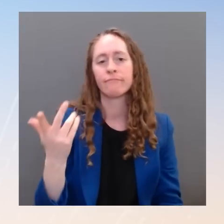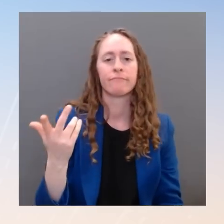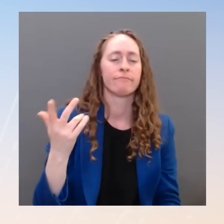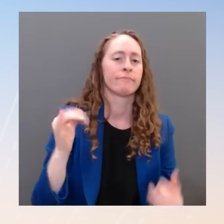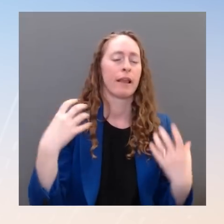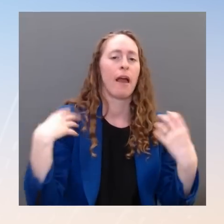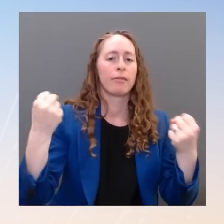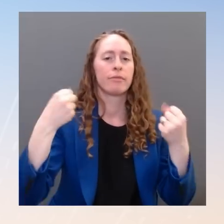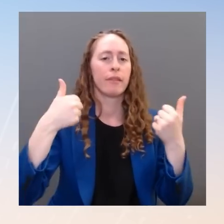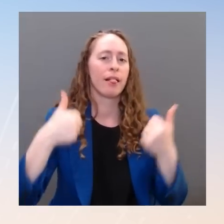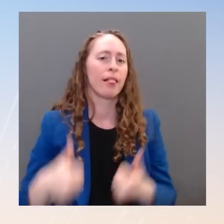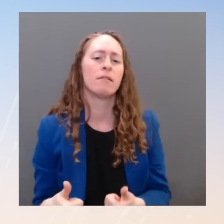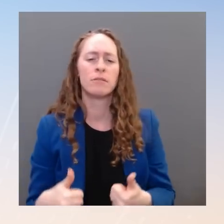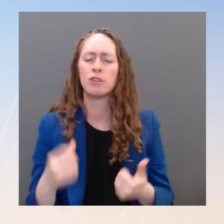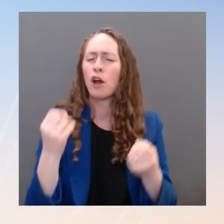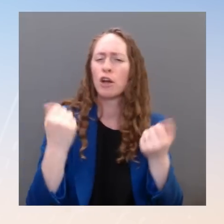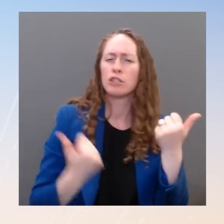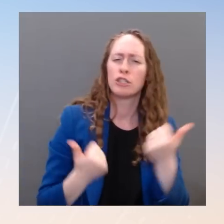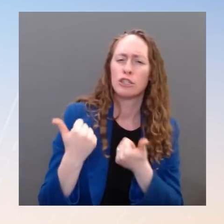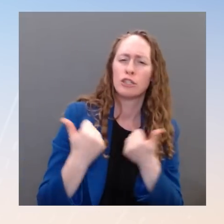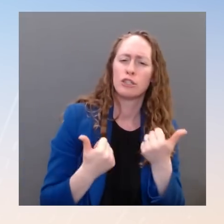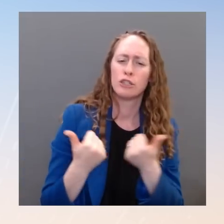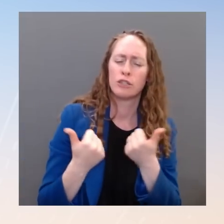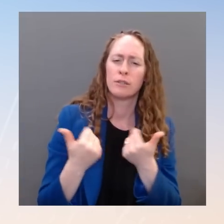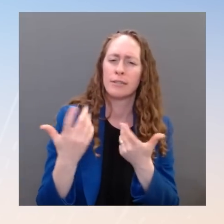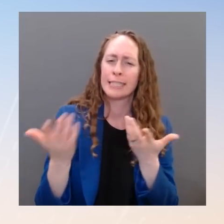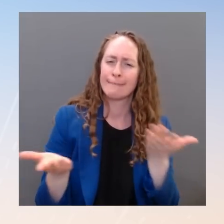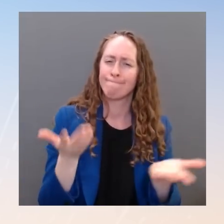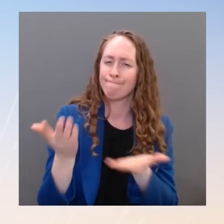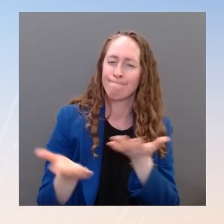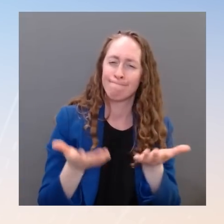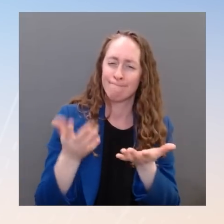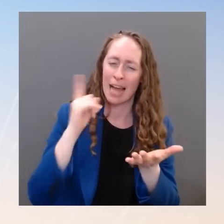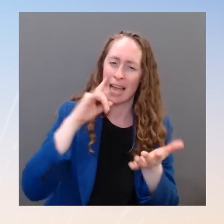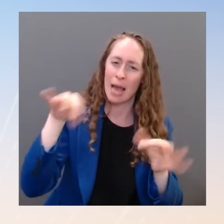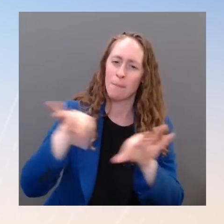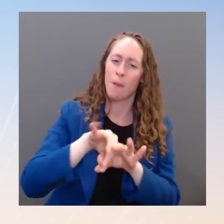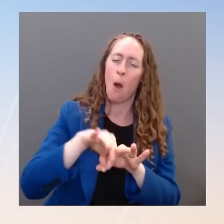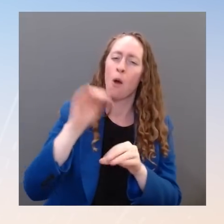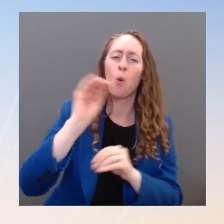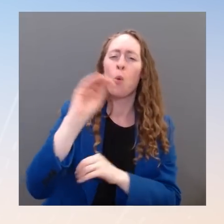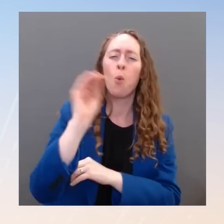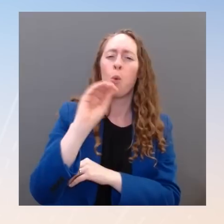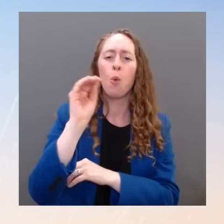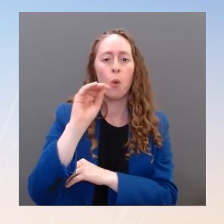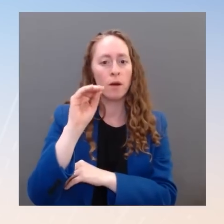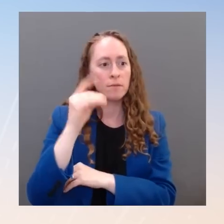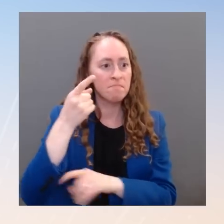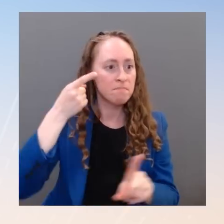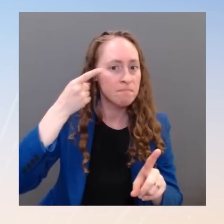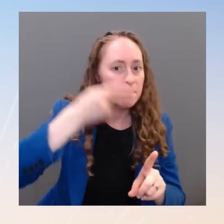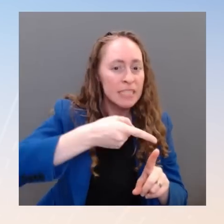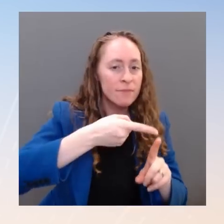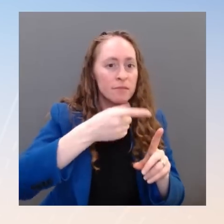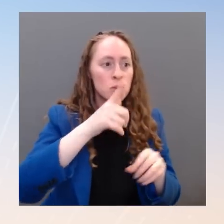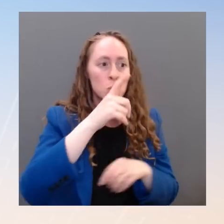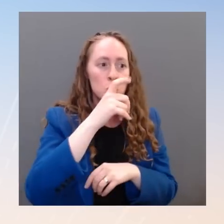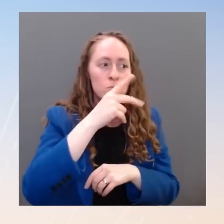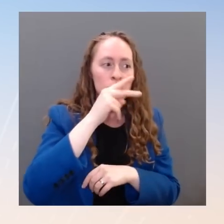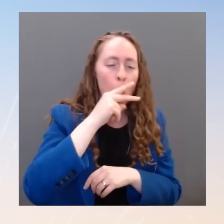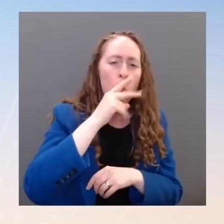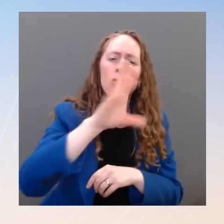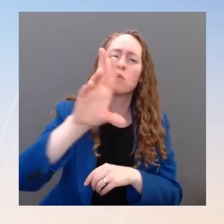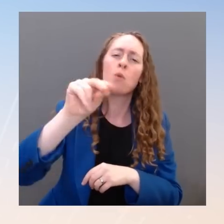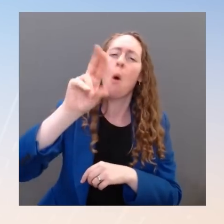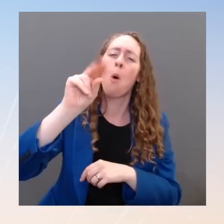including opponents, is this is not targeting individuals. This is not to give anybody license to arrest somebody who is smoking a cigarette,